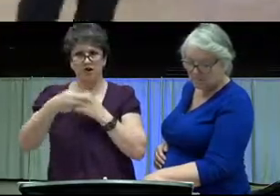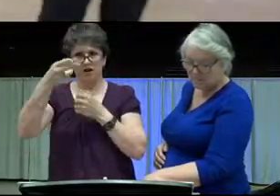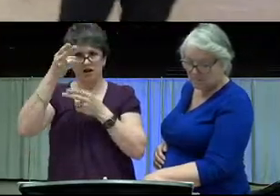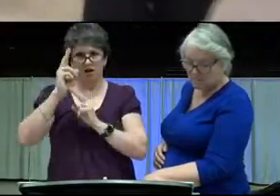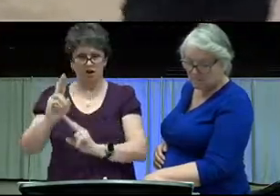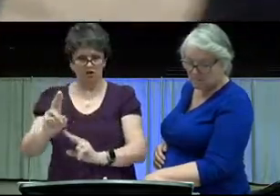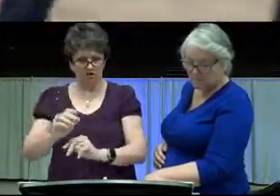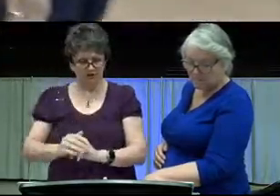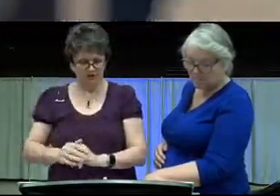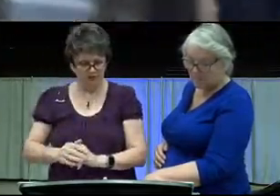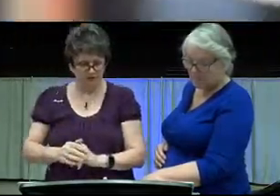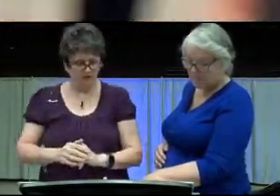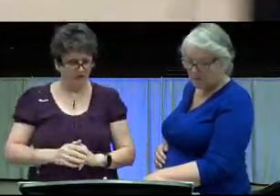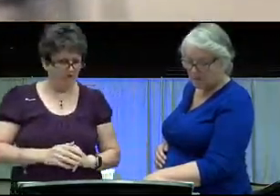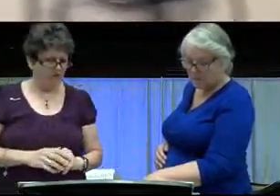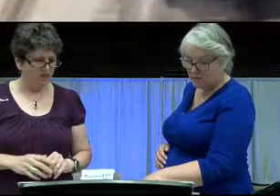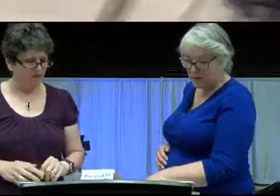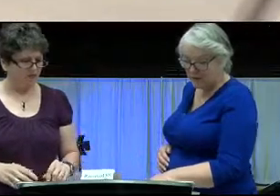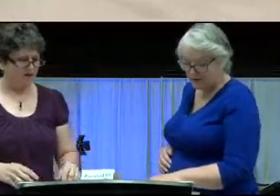well.